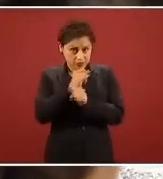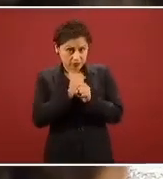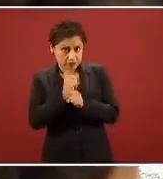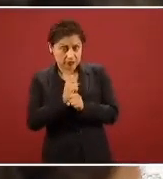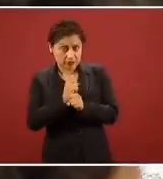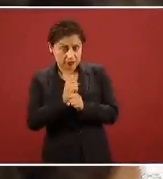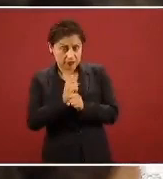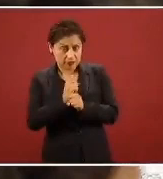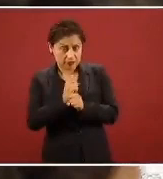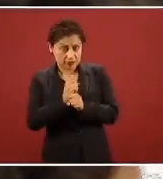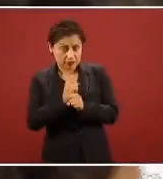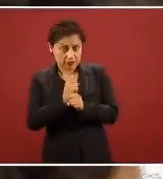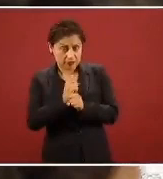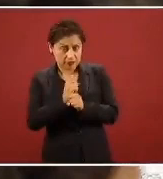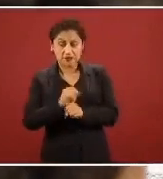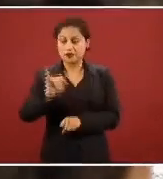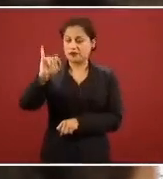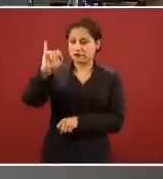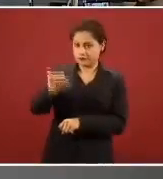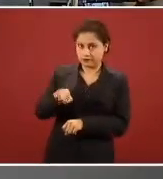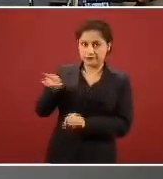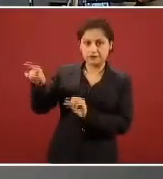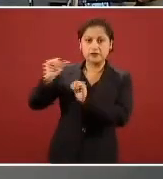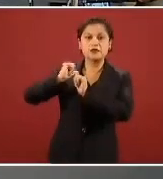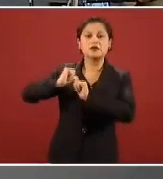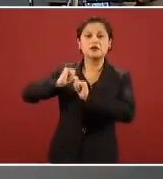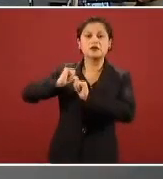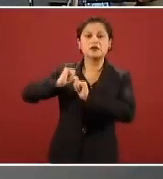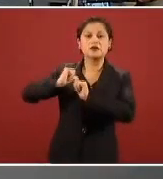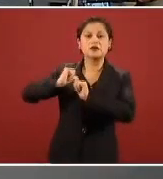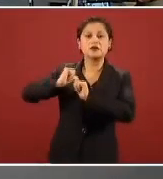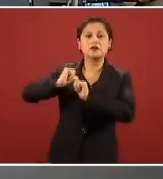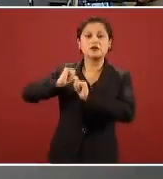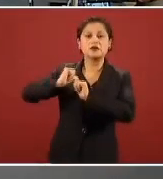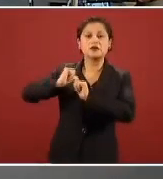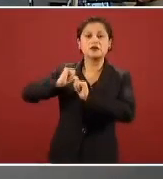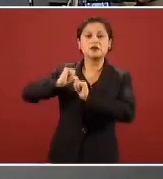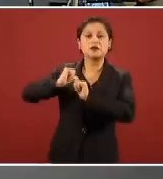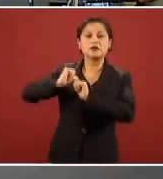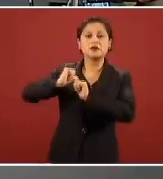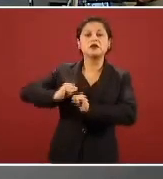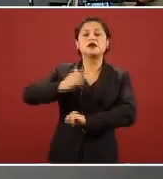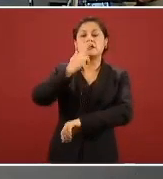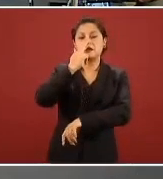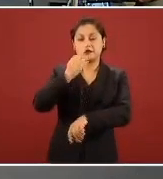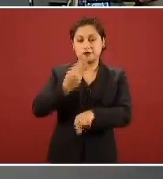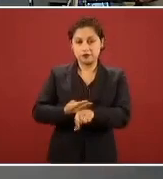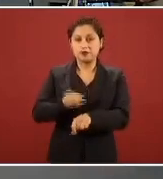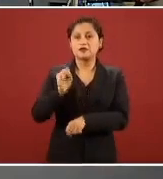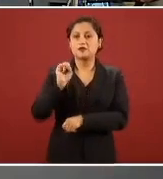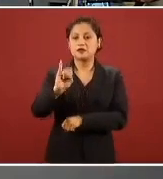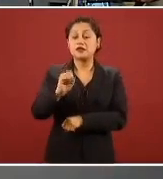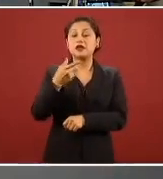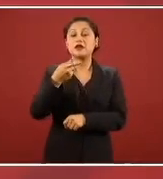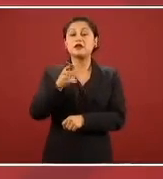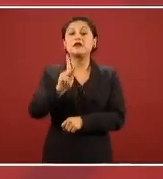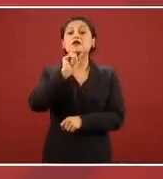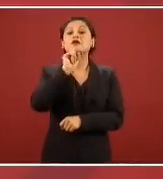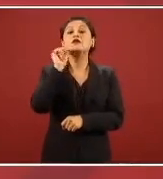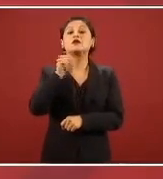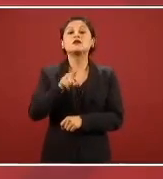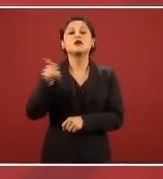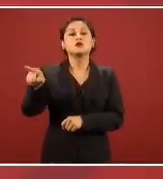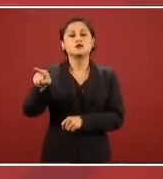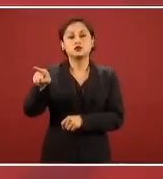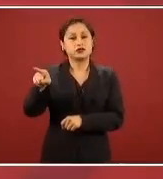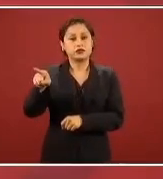También. Yes, they would review it. No se olviden. But also do not forget. De que el municipio